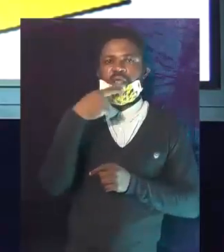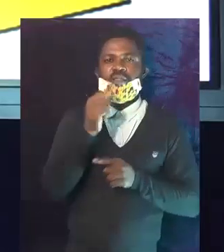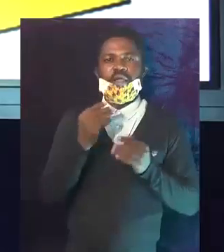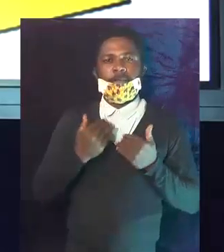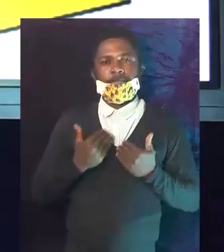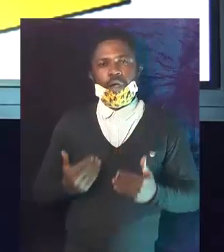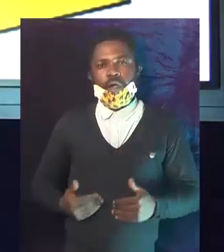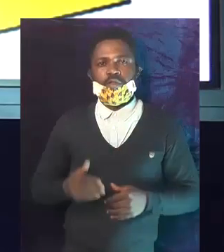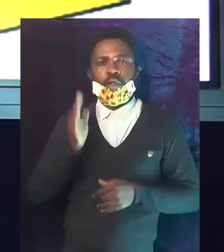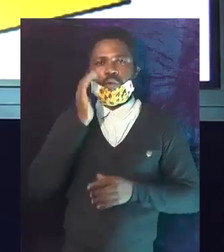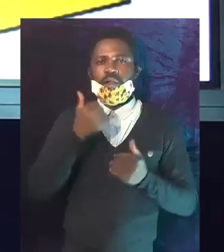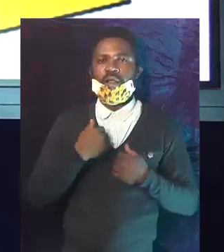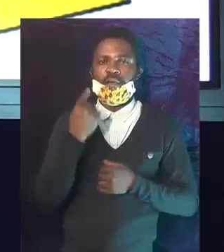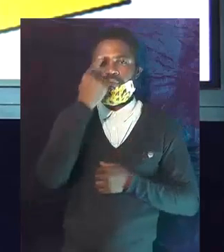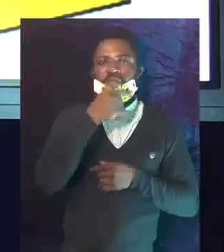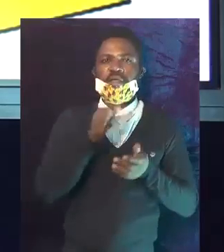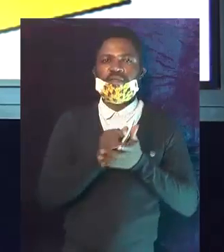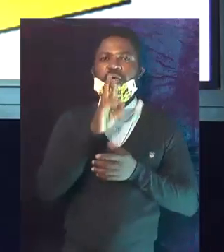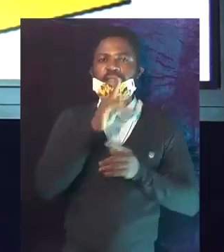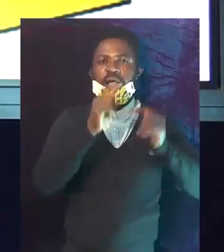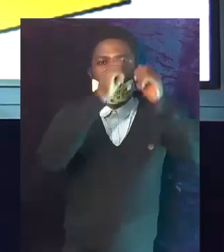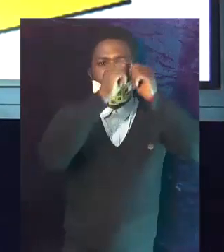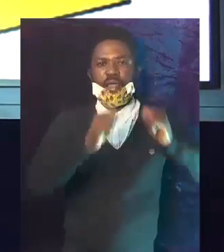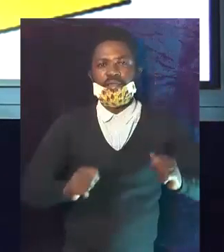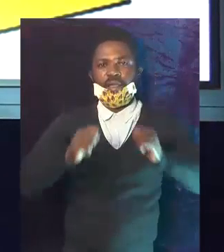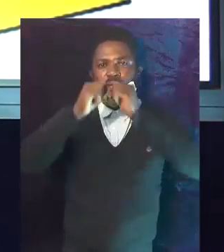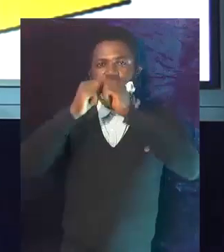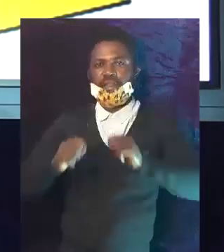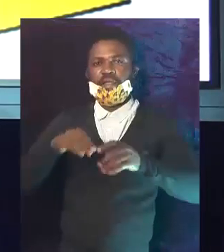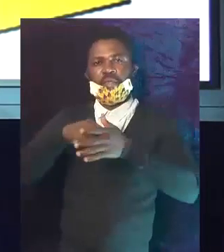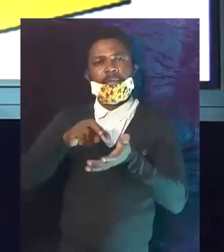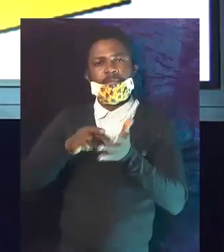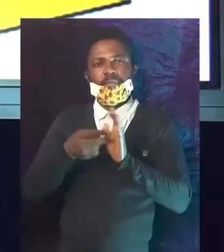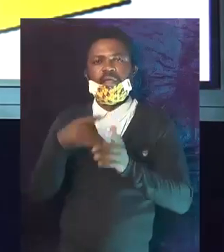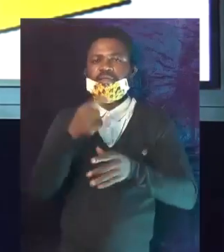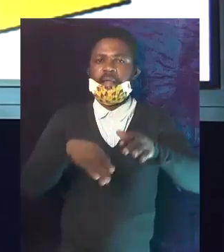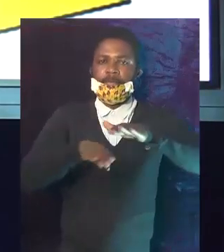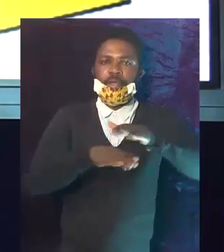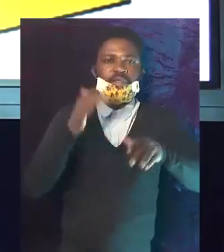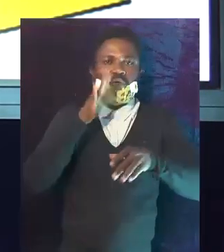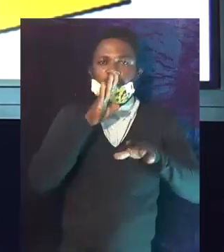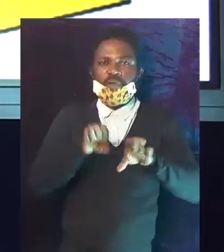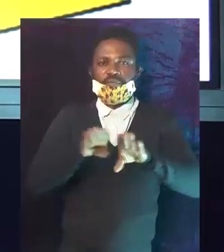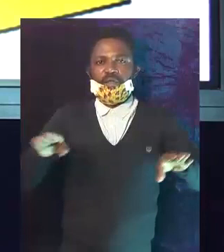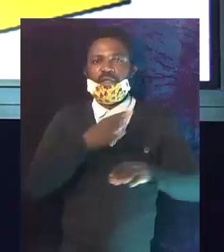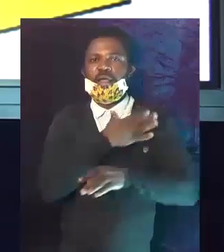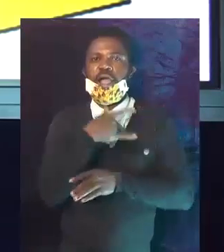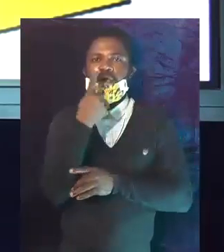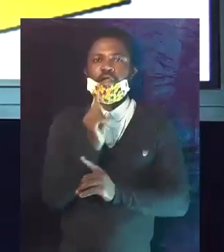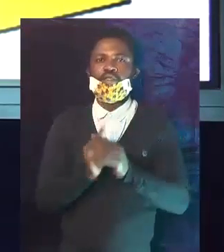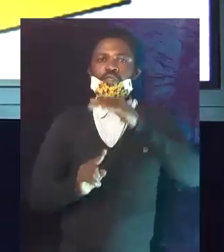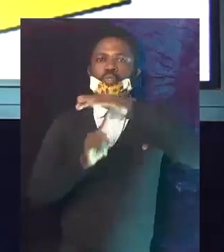body will have faces that are triangular. Triangular in the sense that the base will be flat and the top will be a